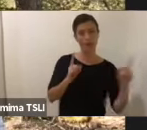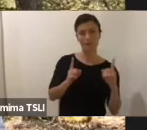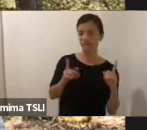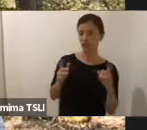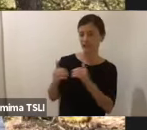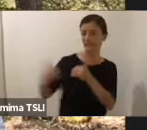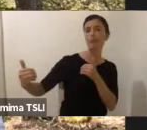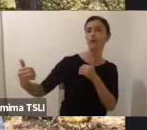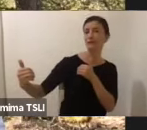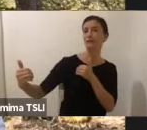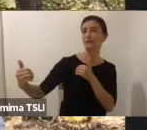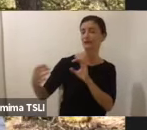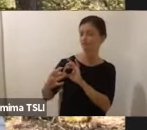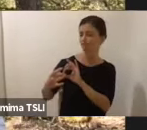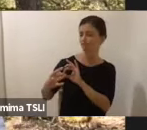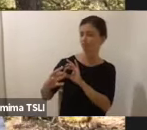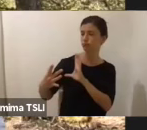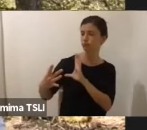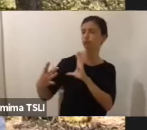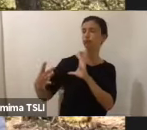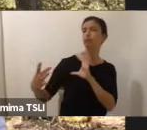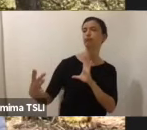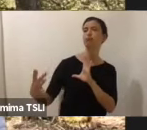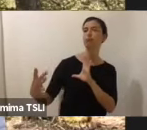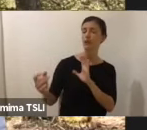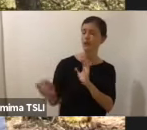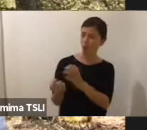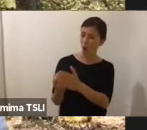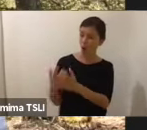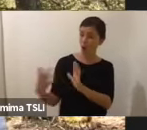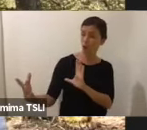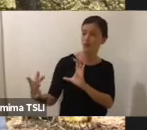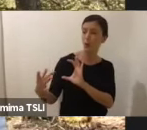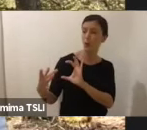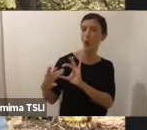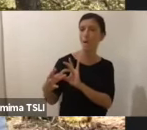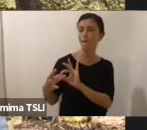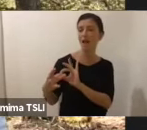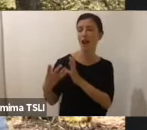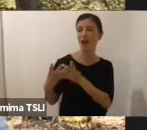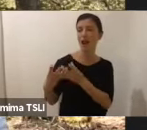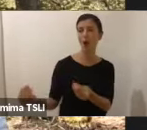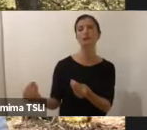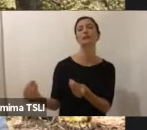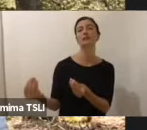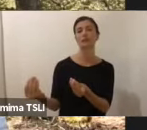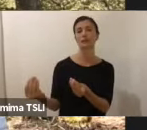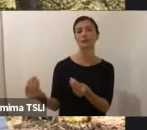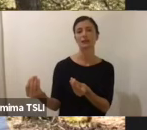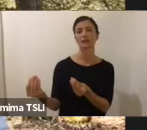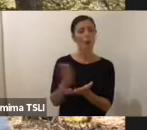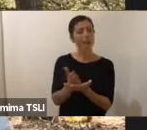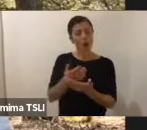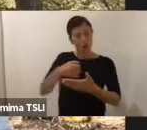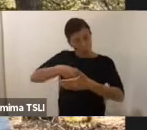are lost there and that's what so it's like whether we're born racist or not is a funny question but like it's definitely